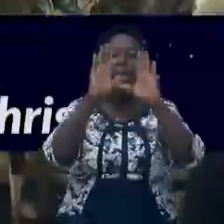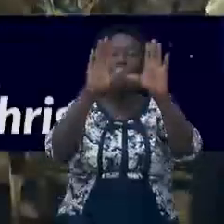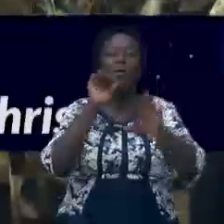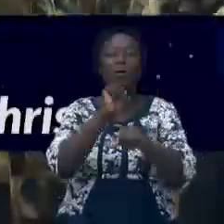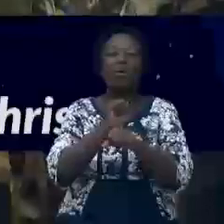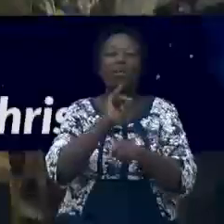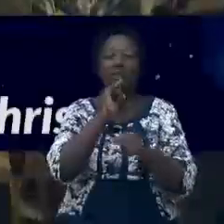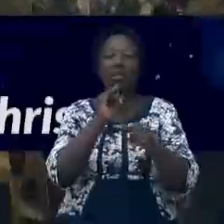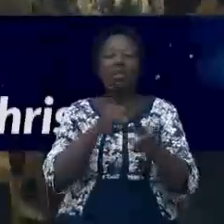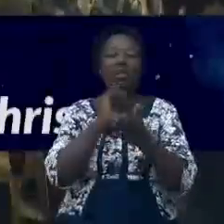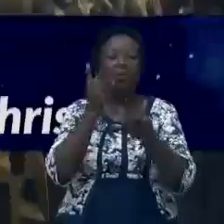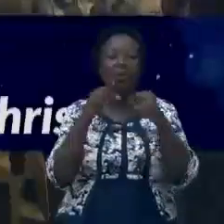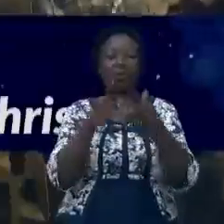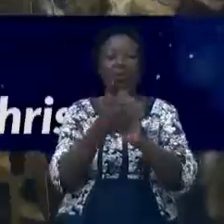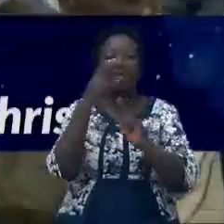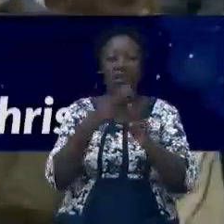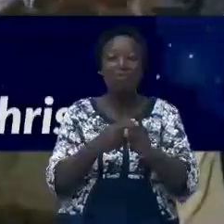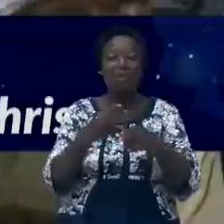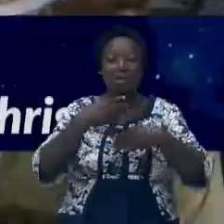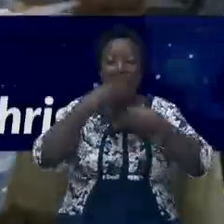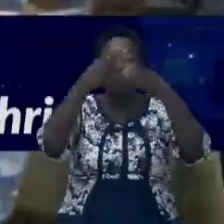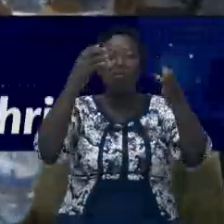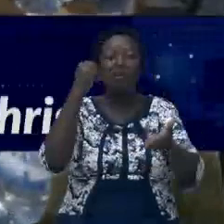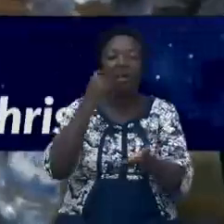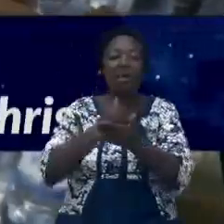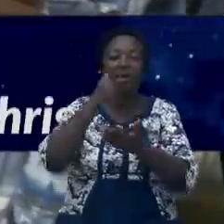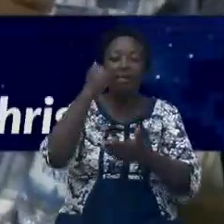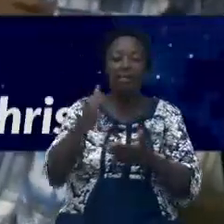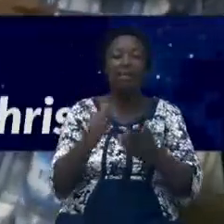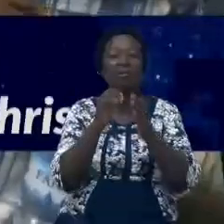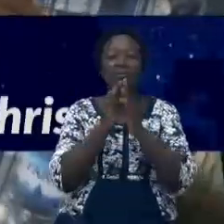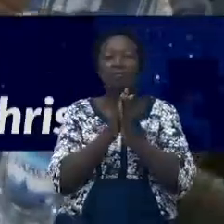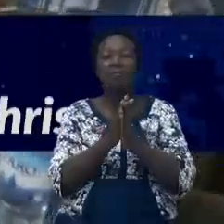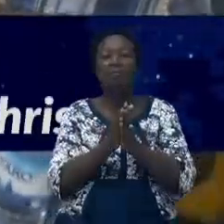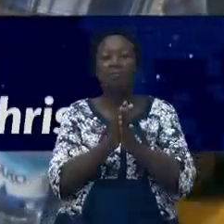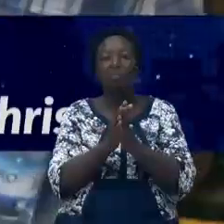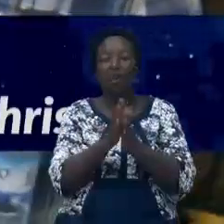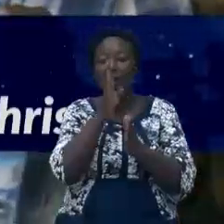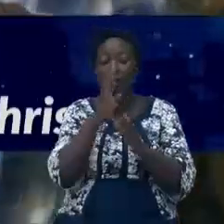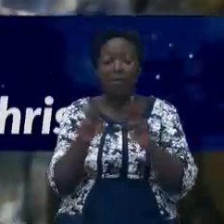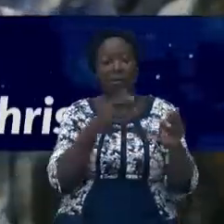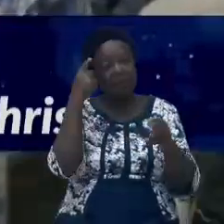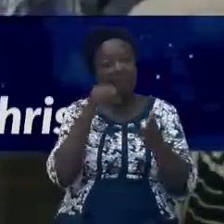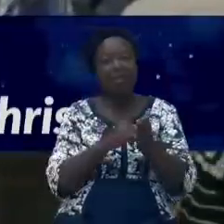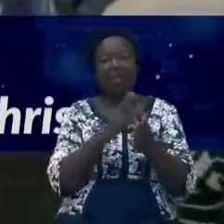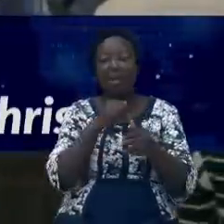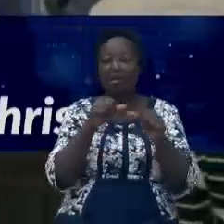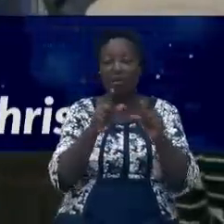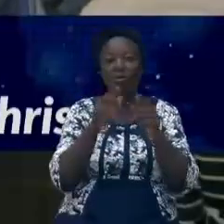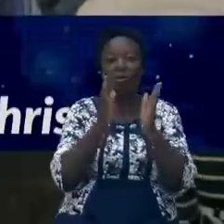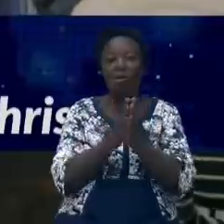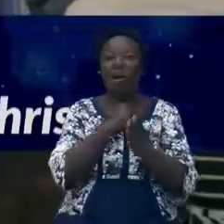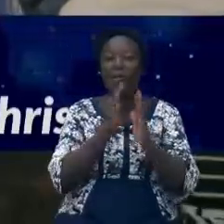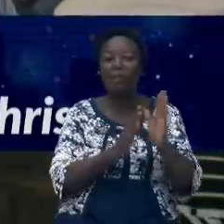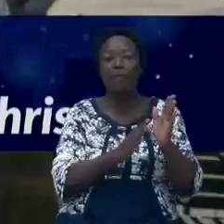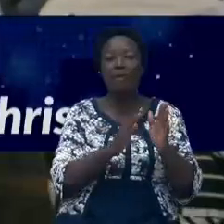will come. Shout a louder amen. A bigger amen. Get ready